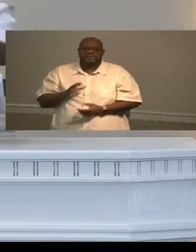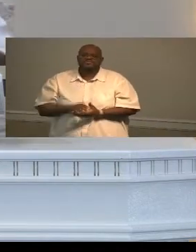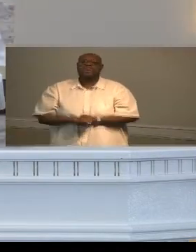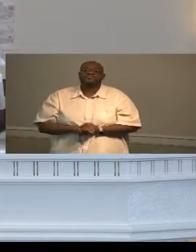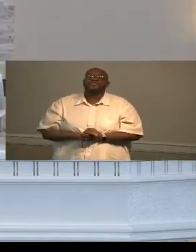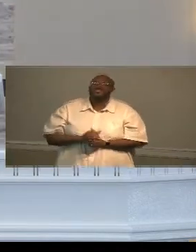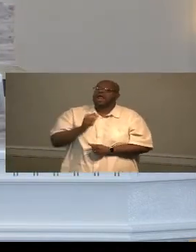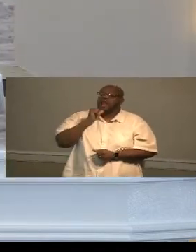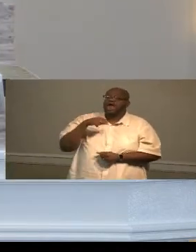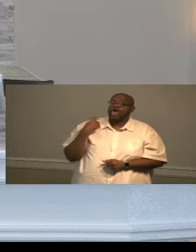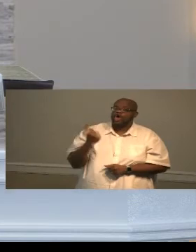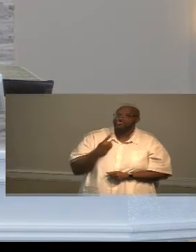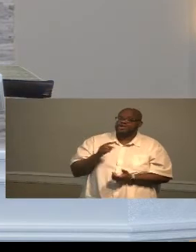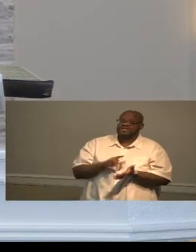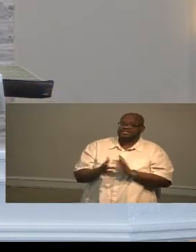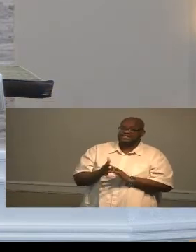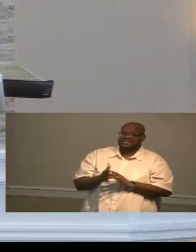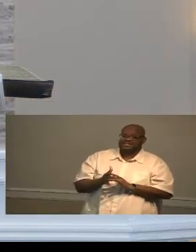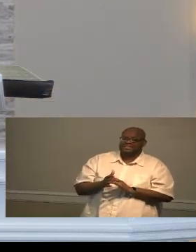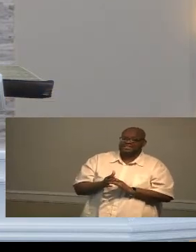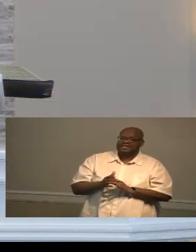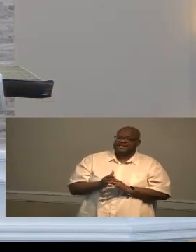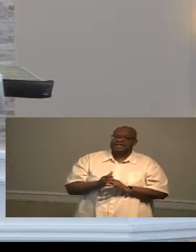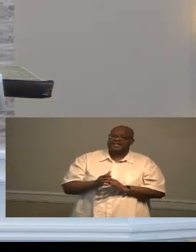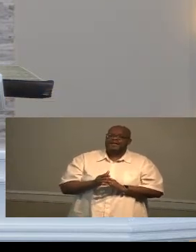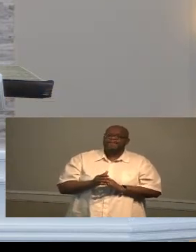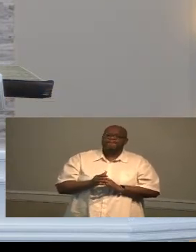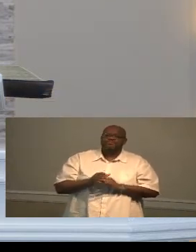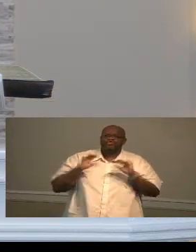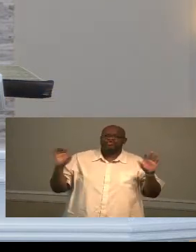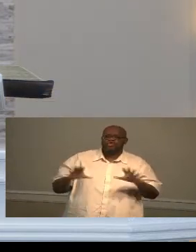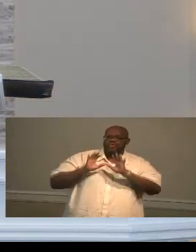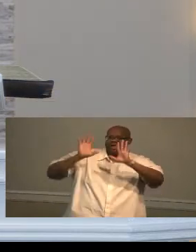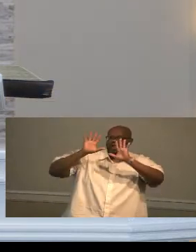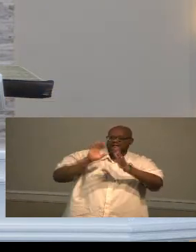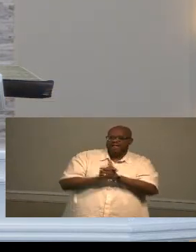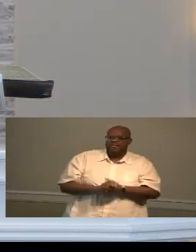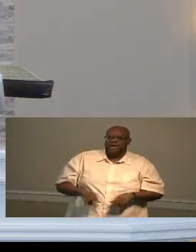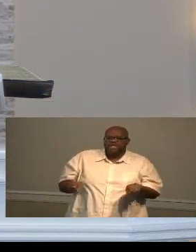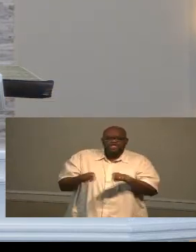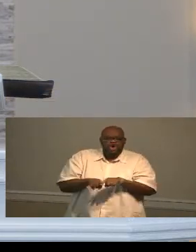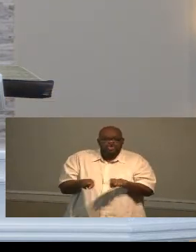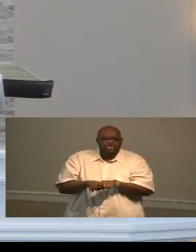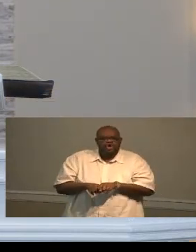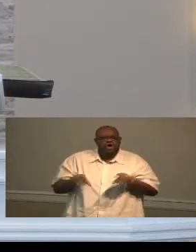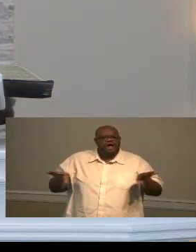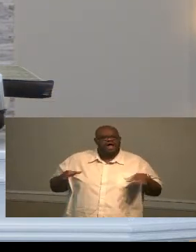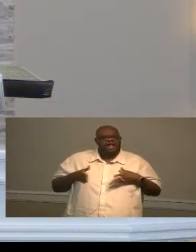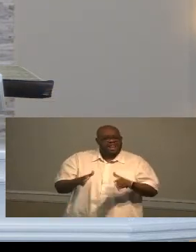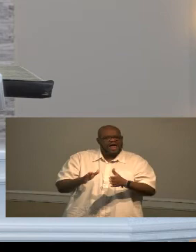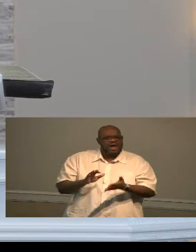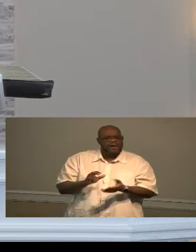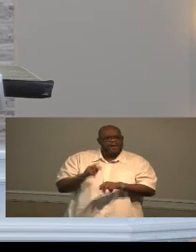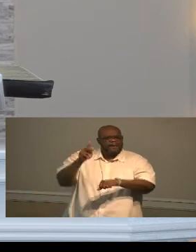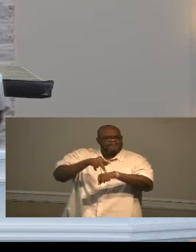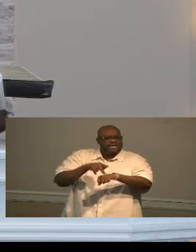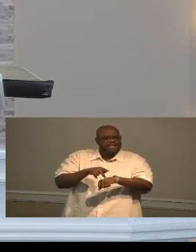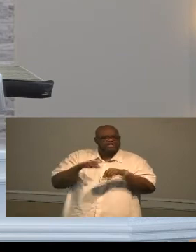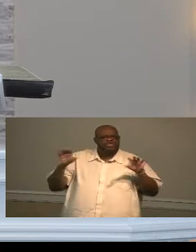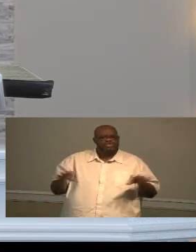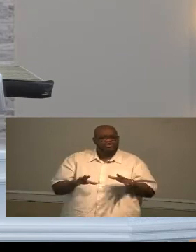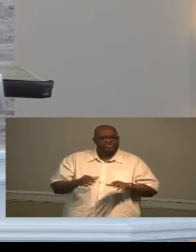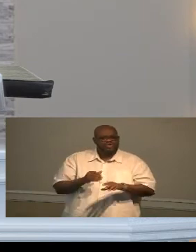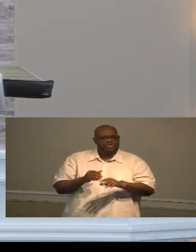Not only did Jesus defy gravity, but now he's allowed Peter to step out of comfort,